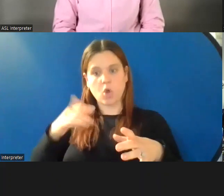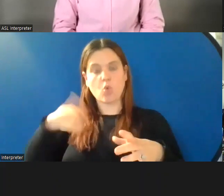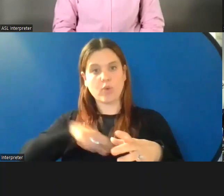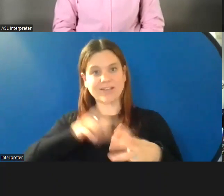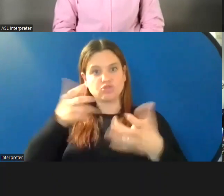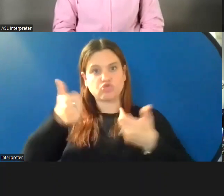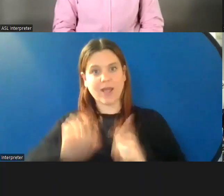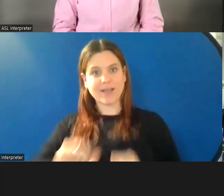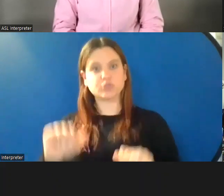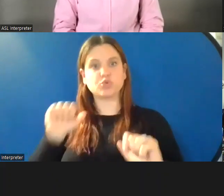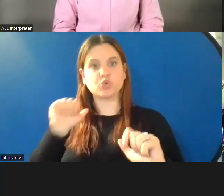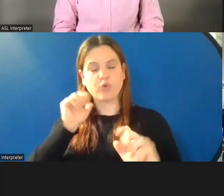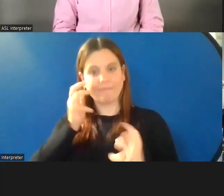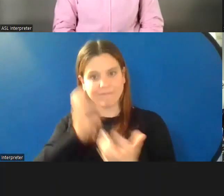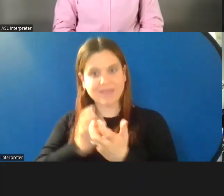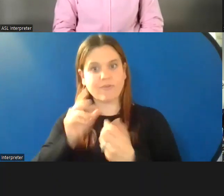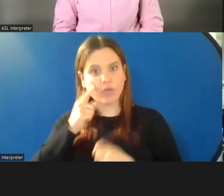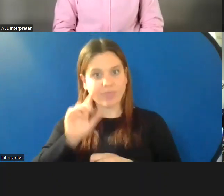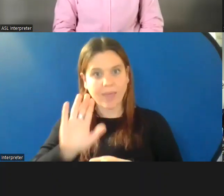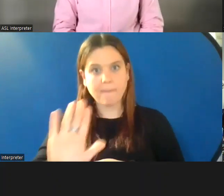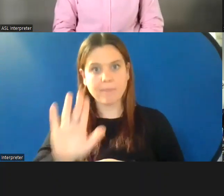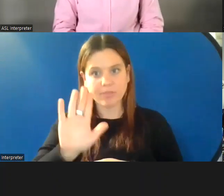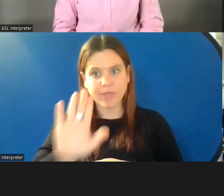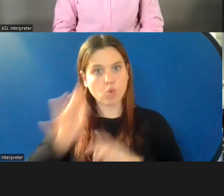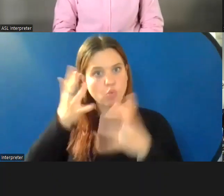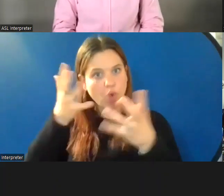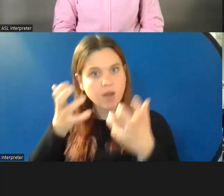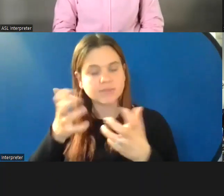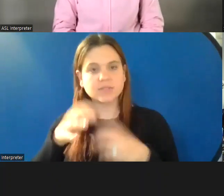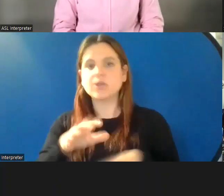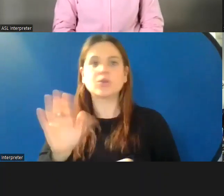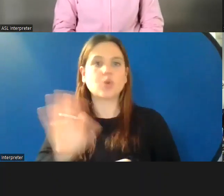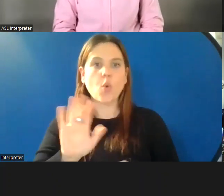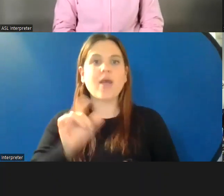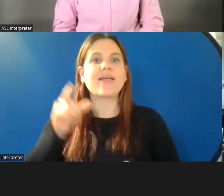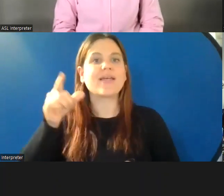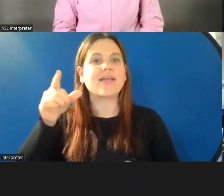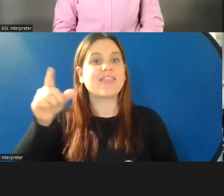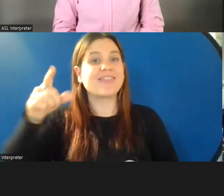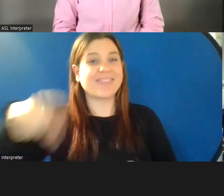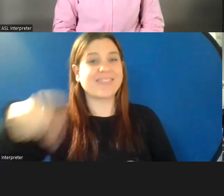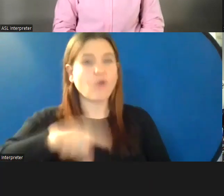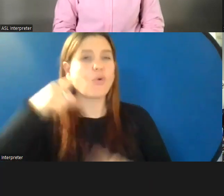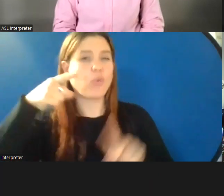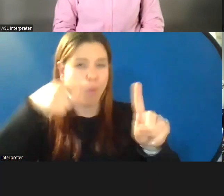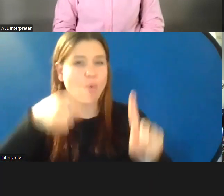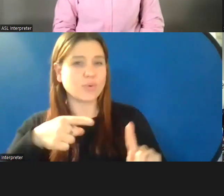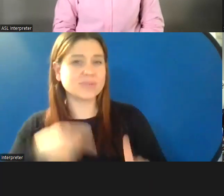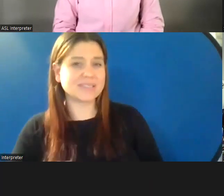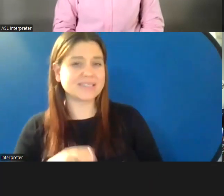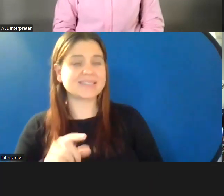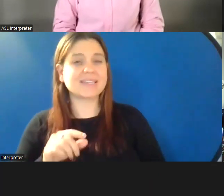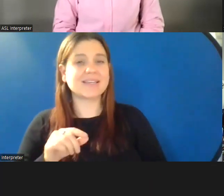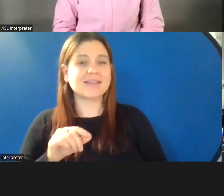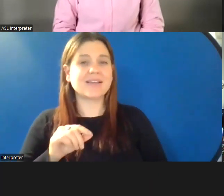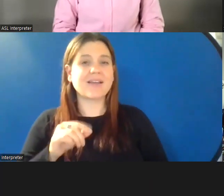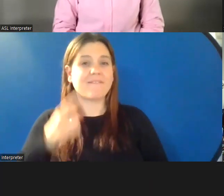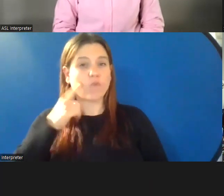come here and want to work with the tribe, they need to fit what they want to do into the tribal box,